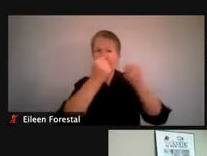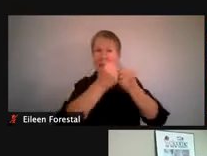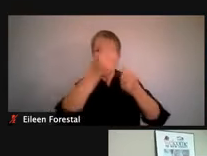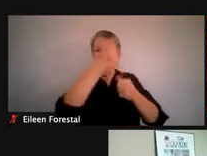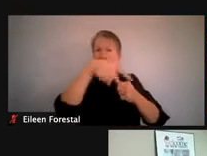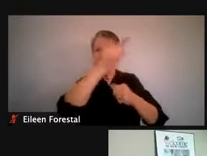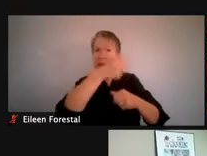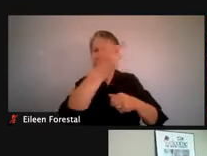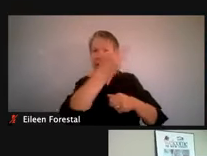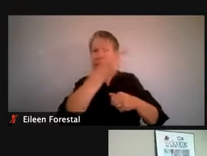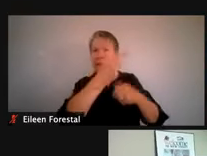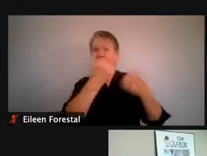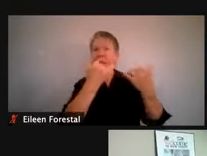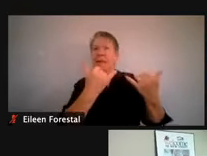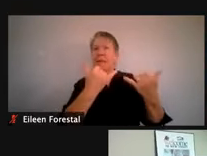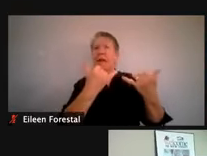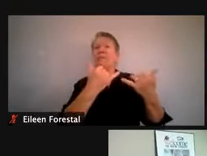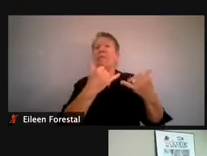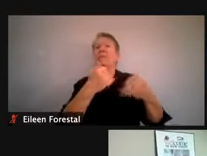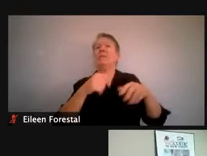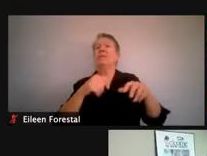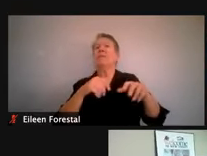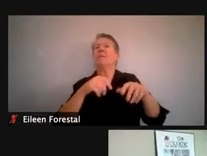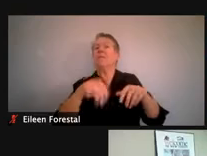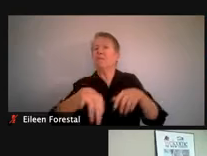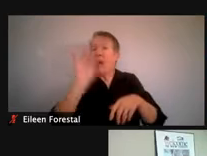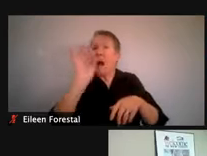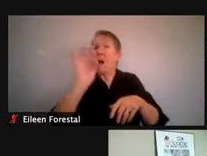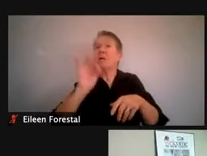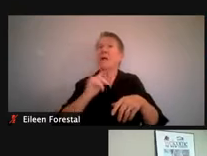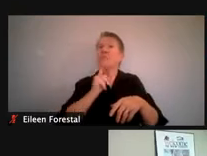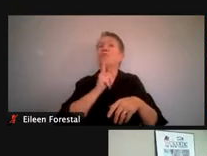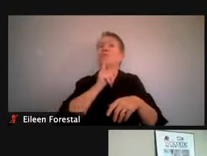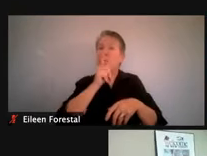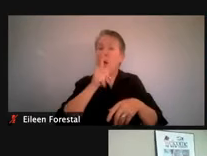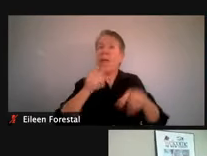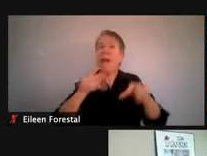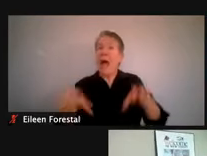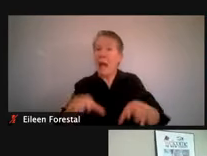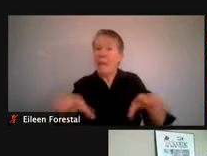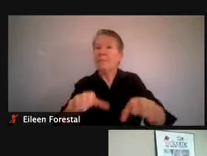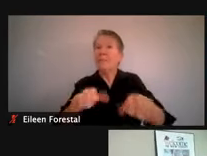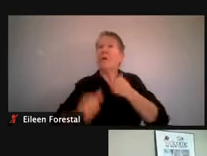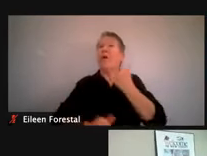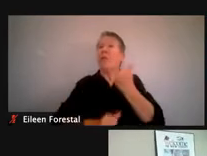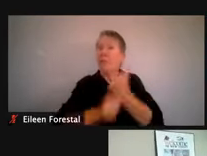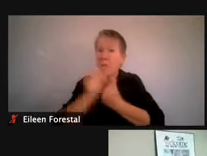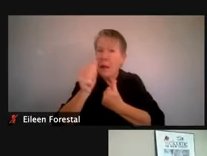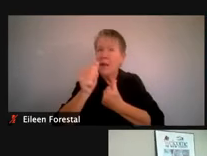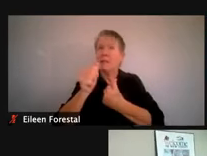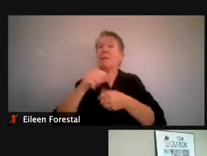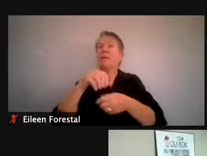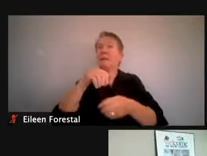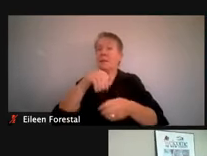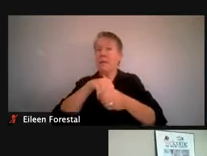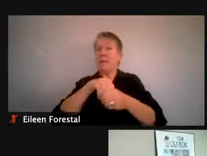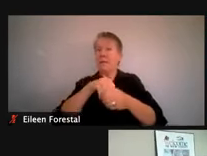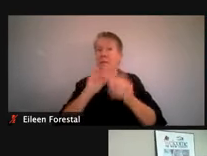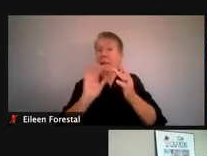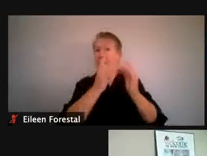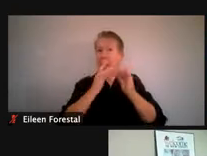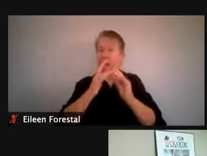active threat against the healthcare systems in general, providers in particular, that is trying to get ransomware, get into the